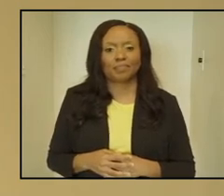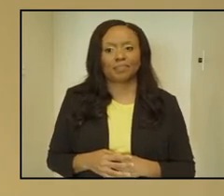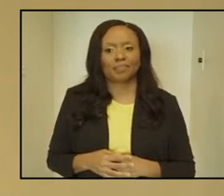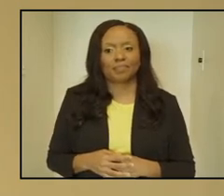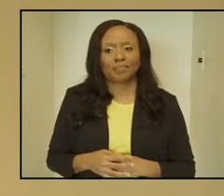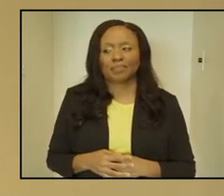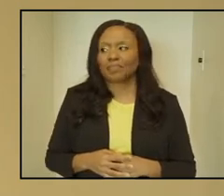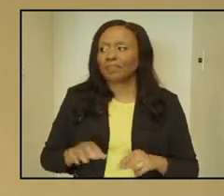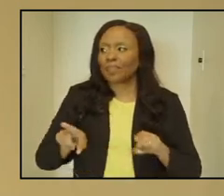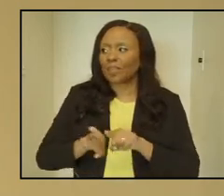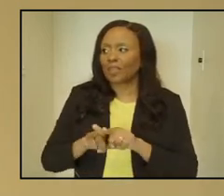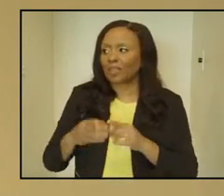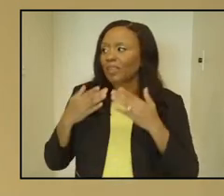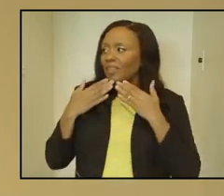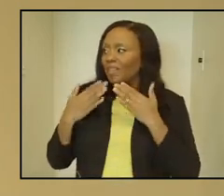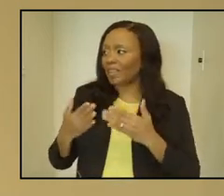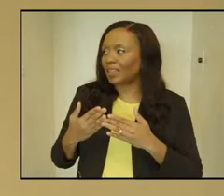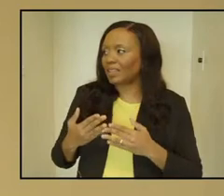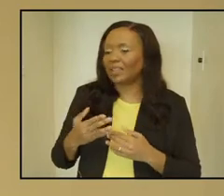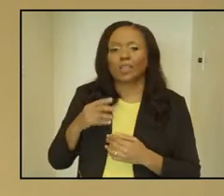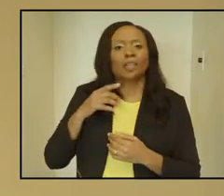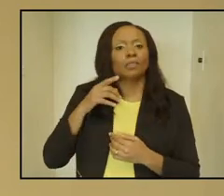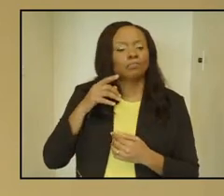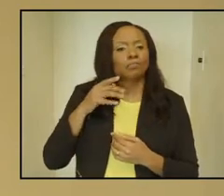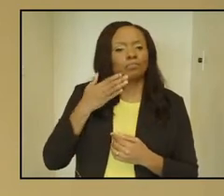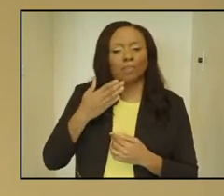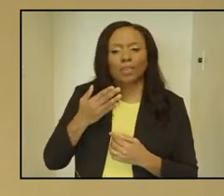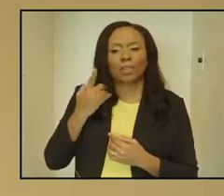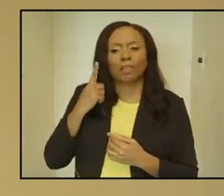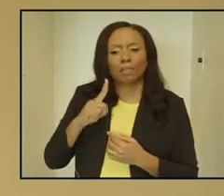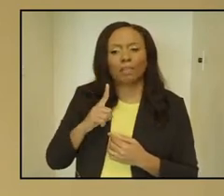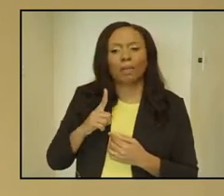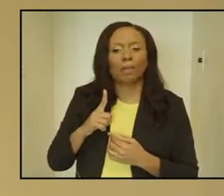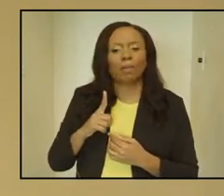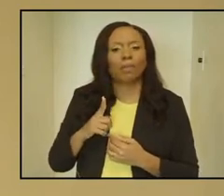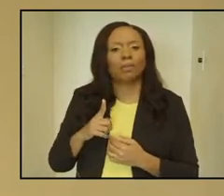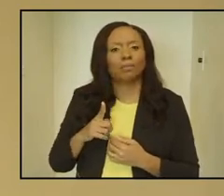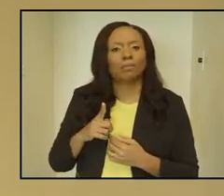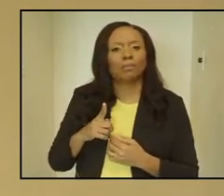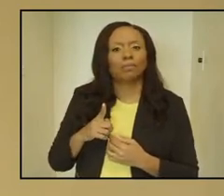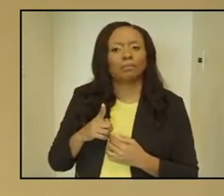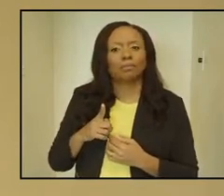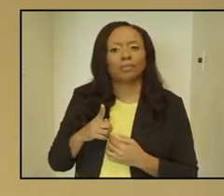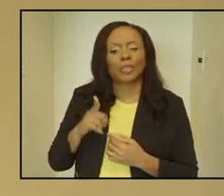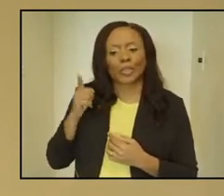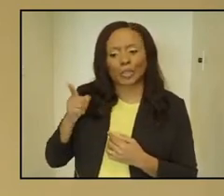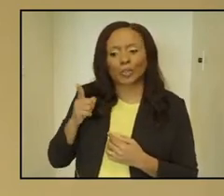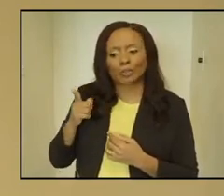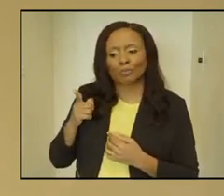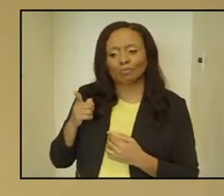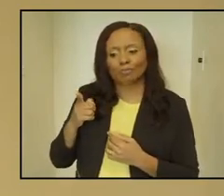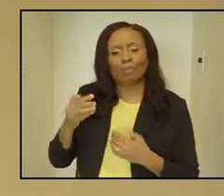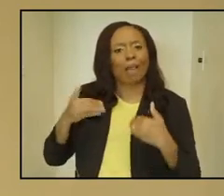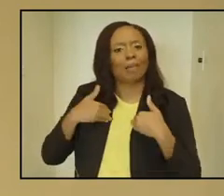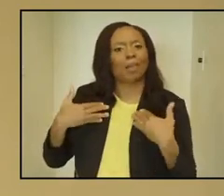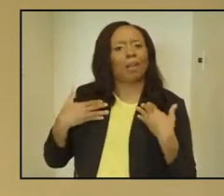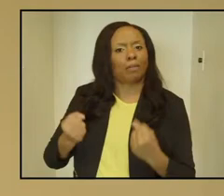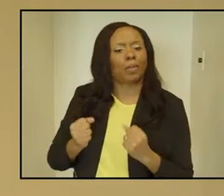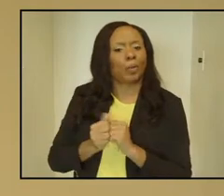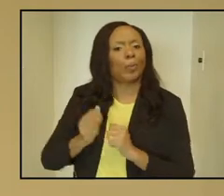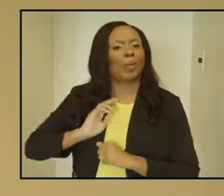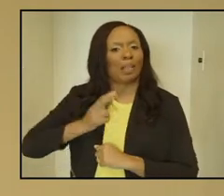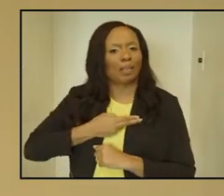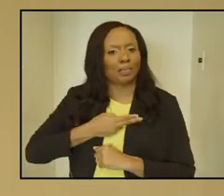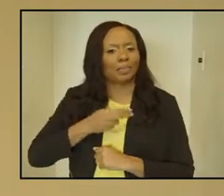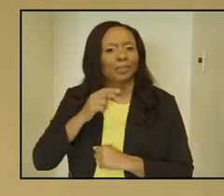the confidence that you have placed in Corporate Affairs and Intellectual Property Office, and I do hope that we